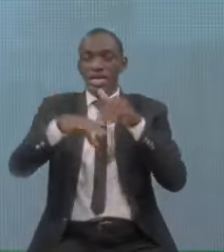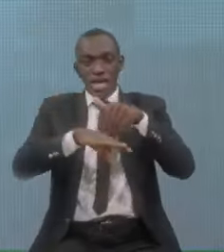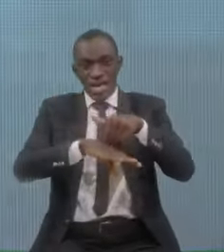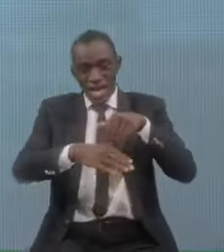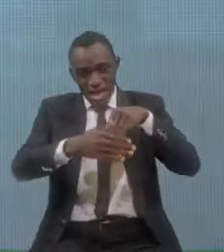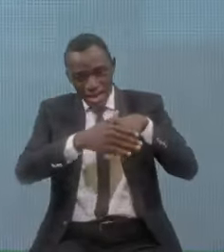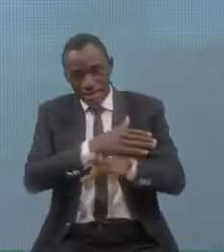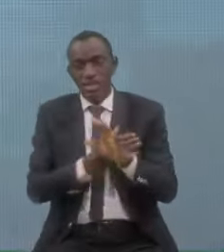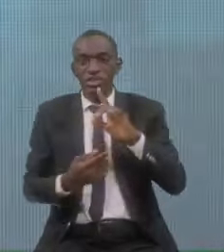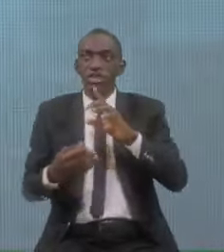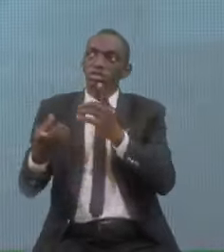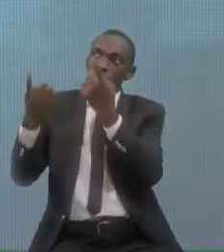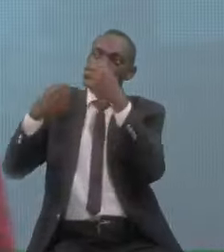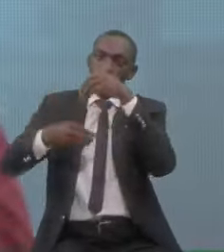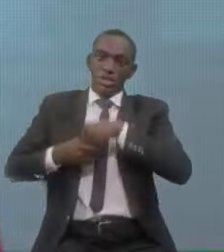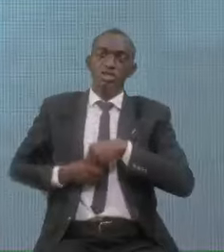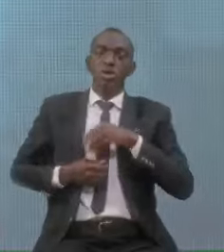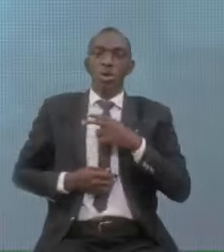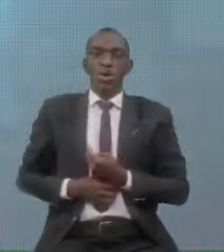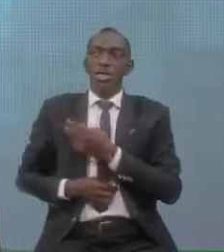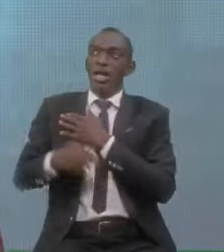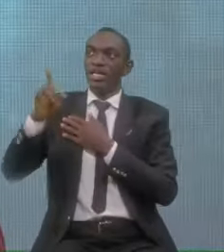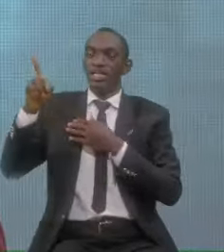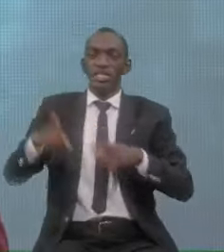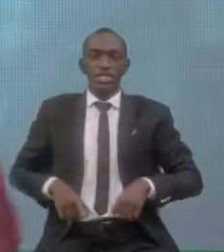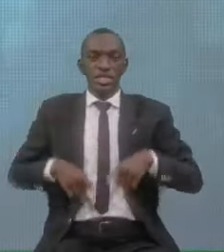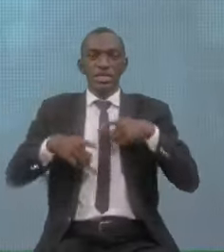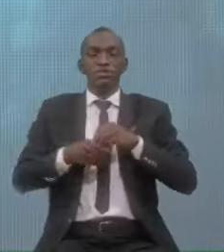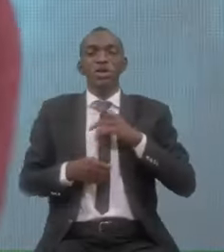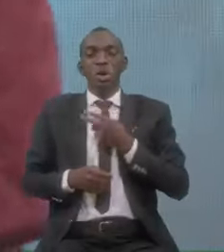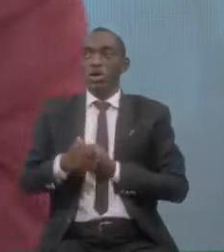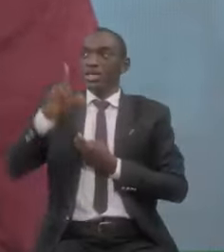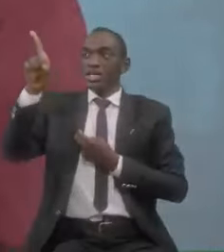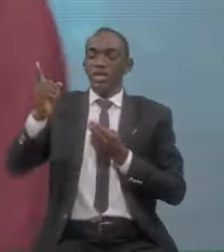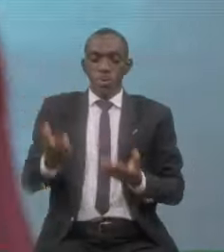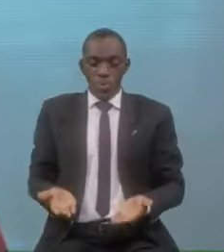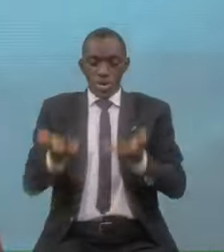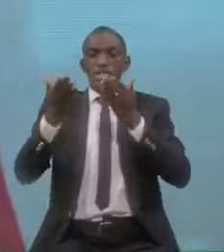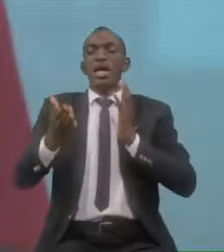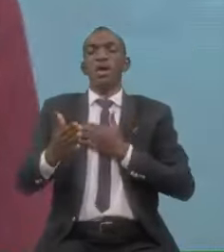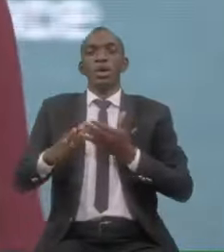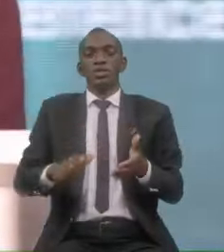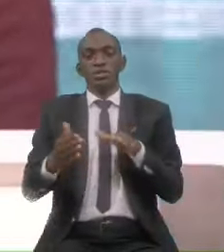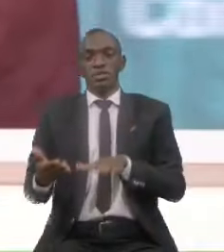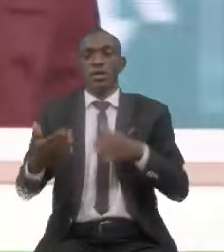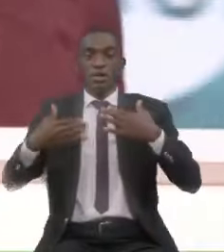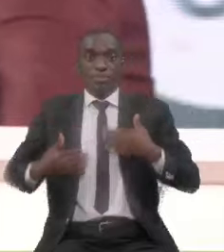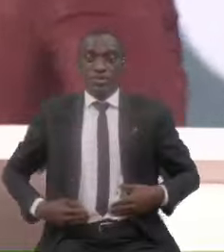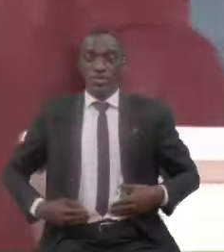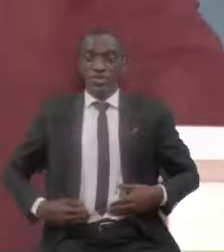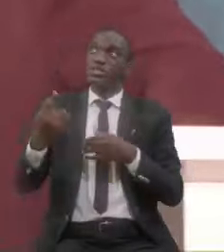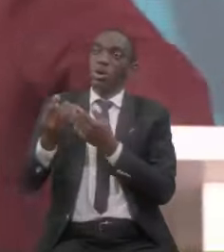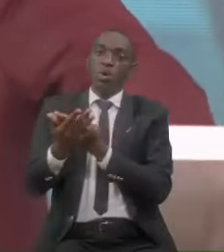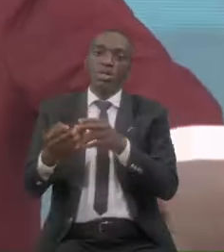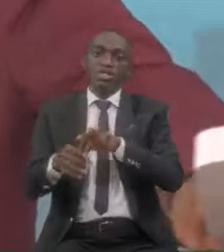in us, and the one that quickens a mortal body. It's the Holy Ghost that intercedes for us, so that